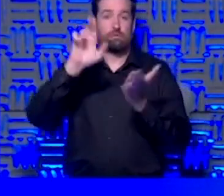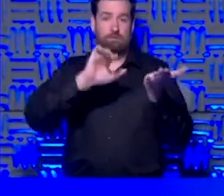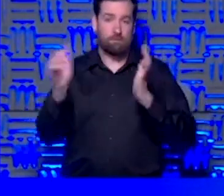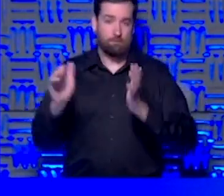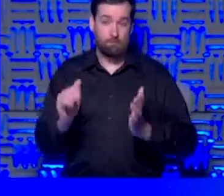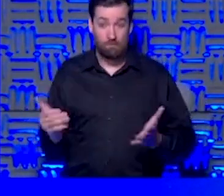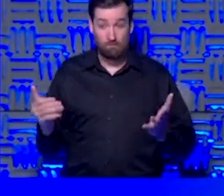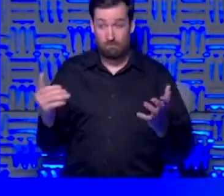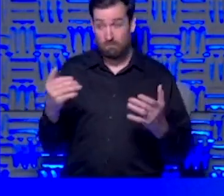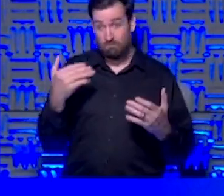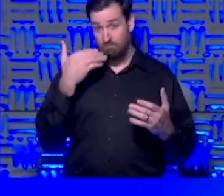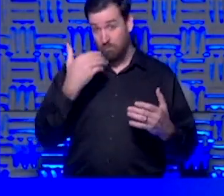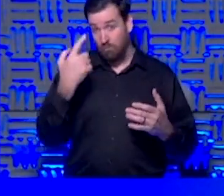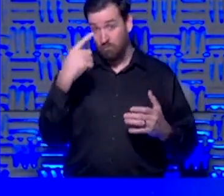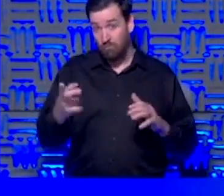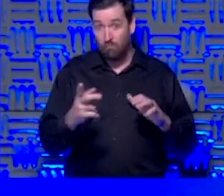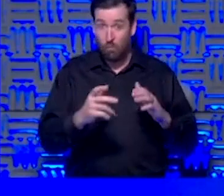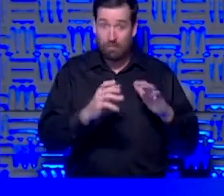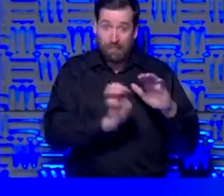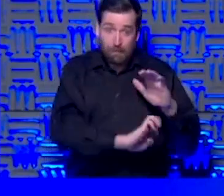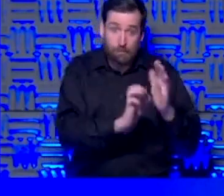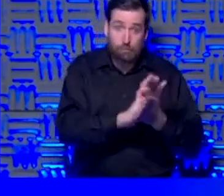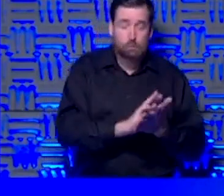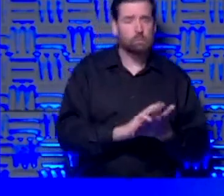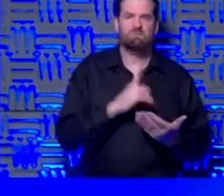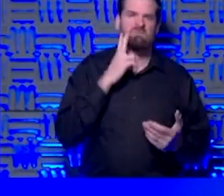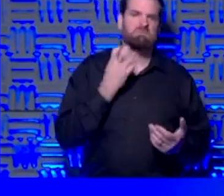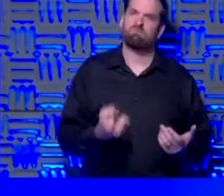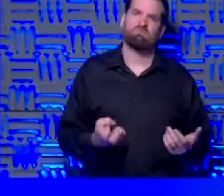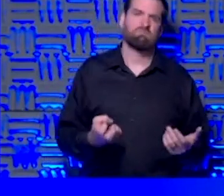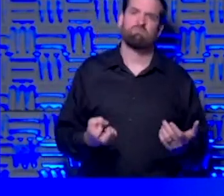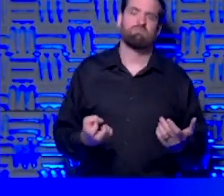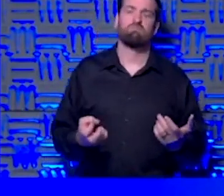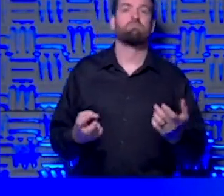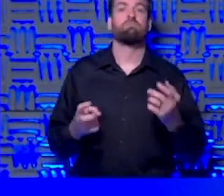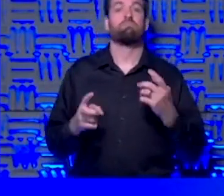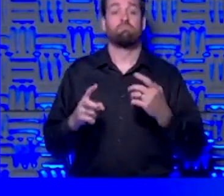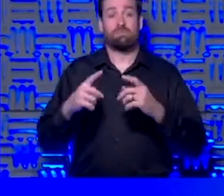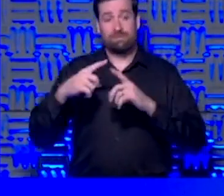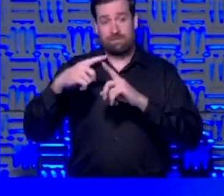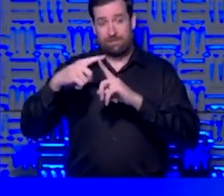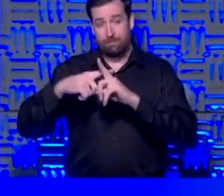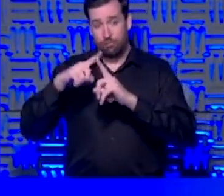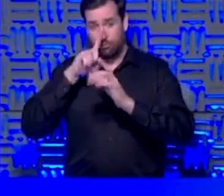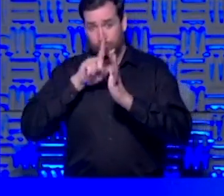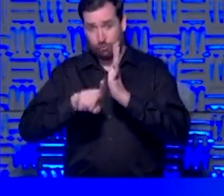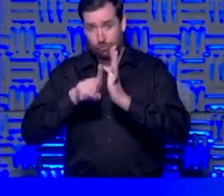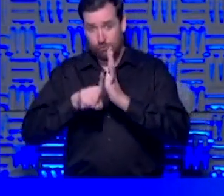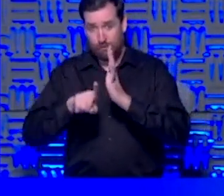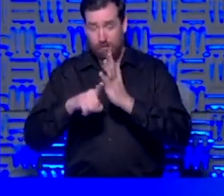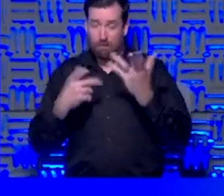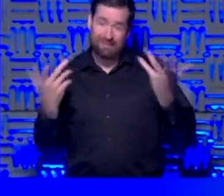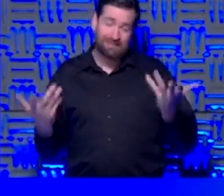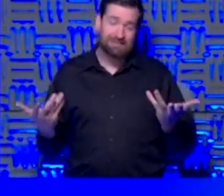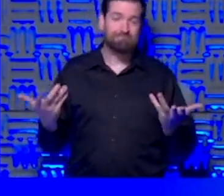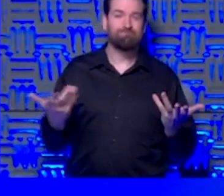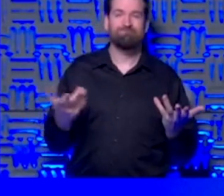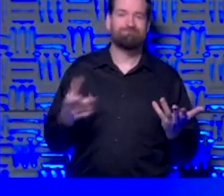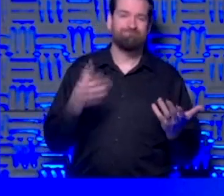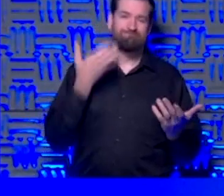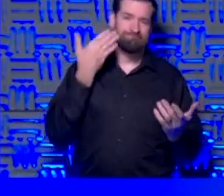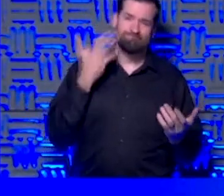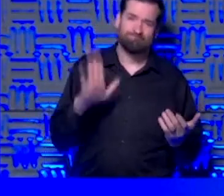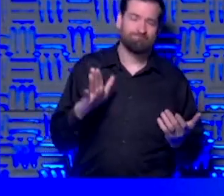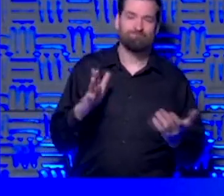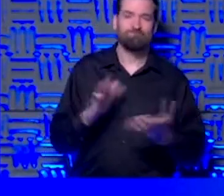reasonable for a primary school or anything like that? Probably not. But is temperature screening reasonable? You know, I don't know. It